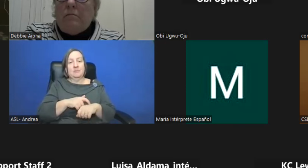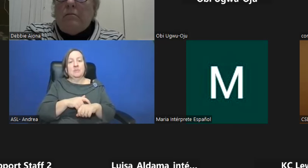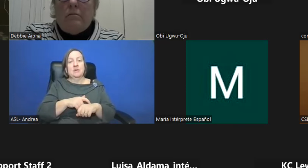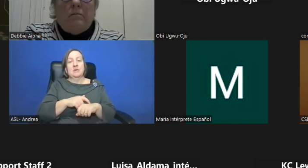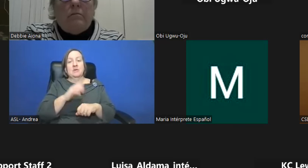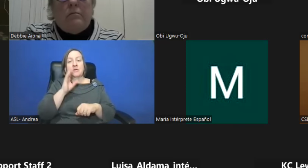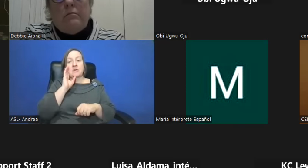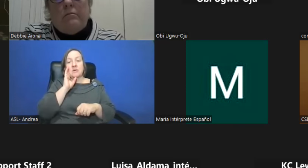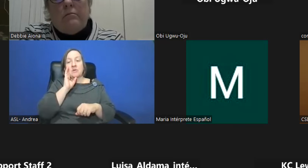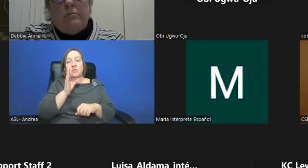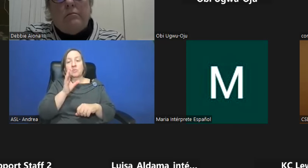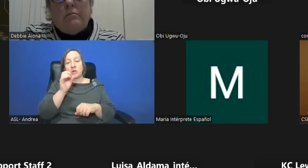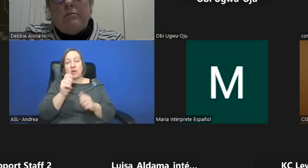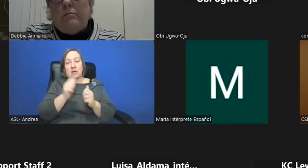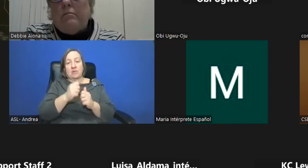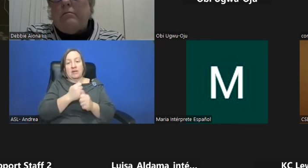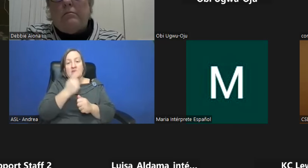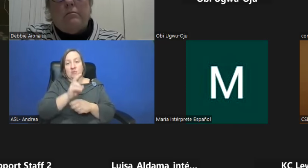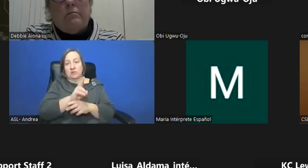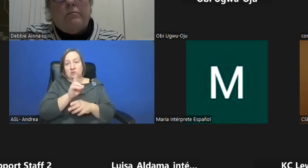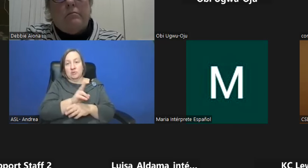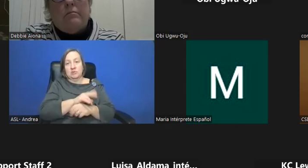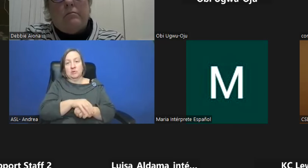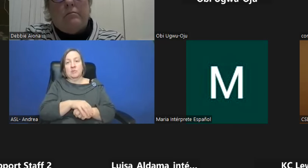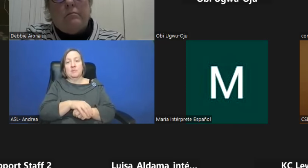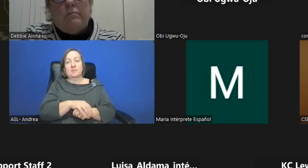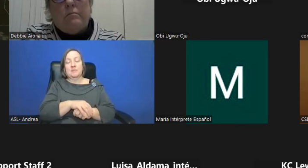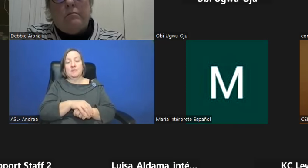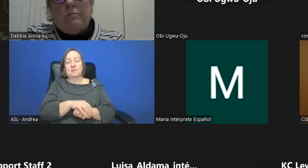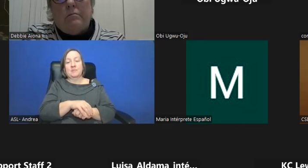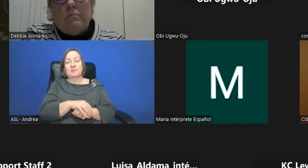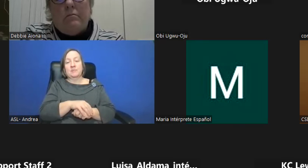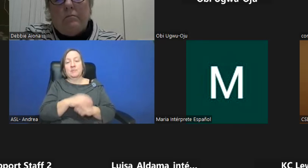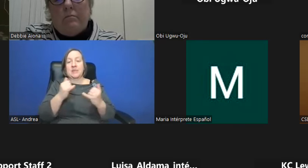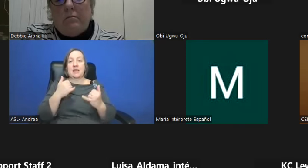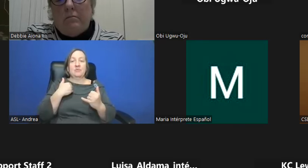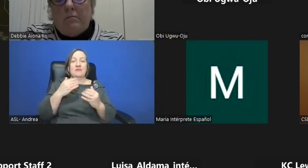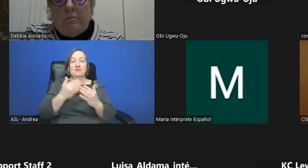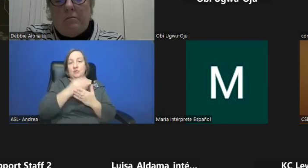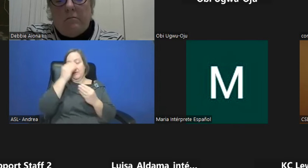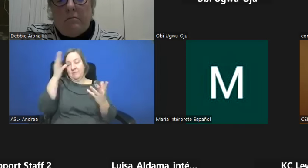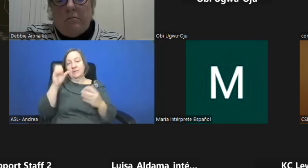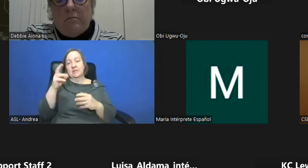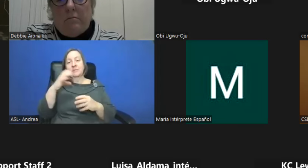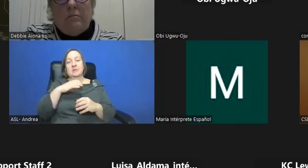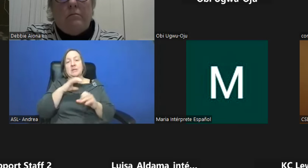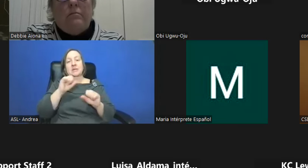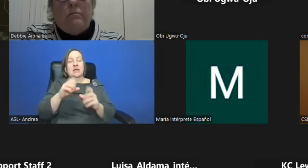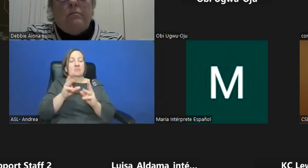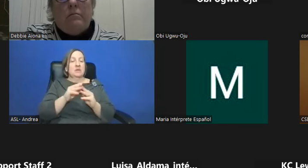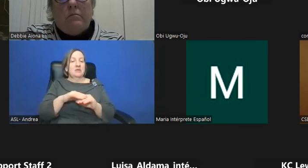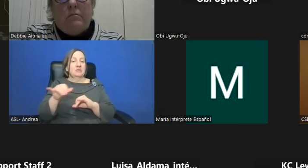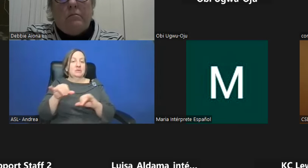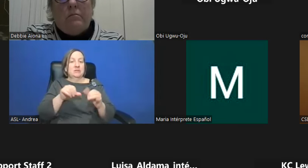be okay with everyone to use, as opposed to, now that we have that new information that the subcommittees can meet on the same day.